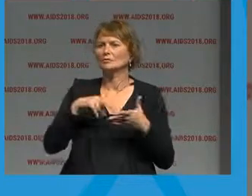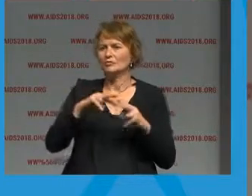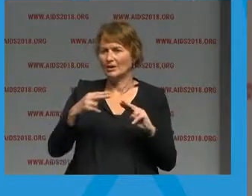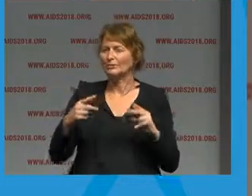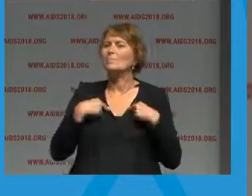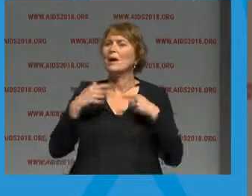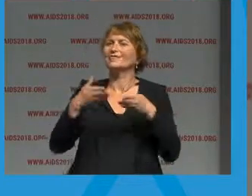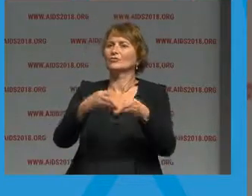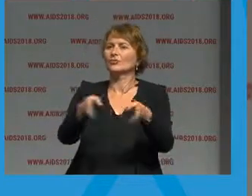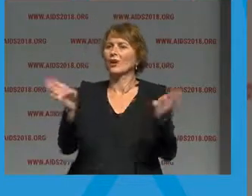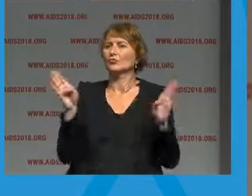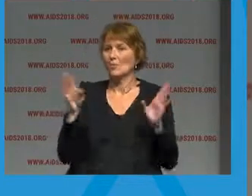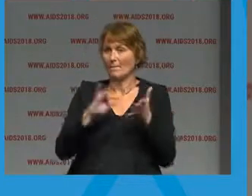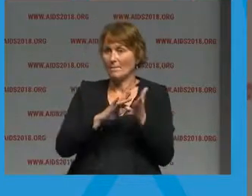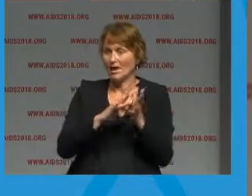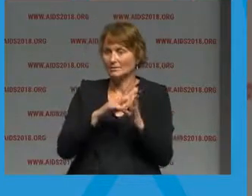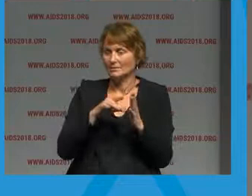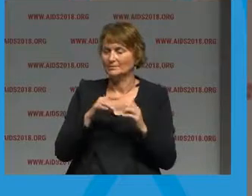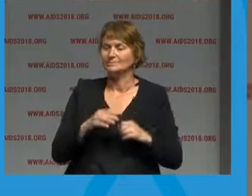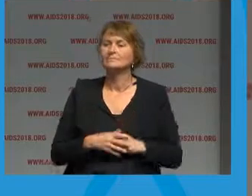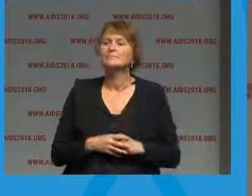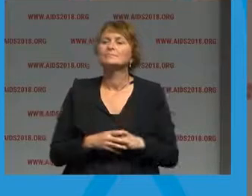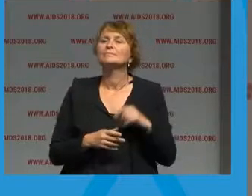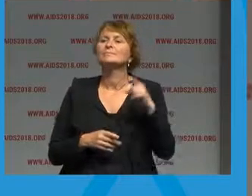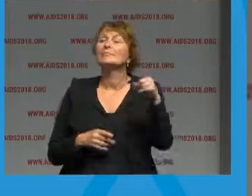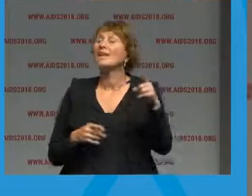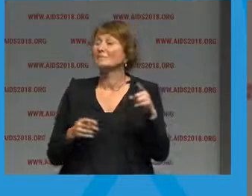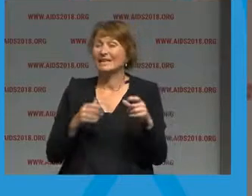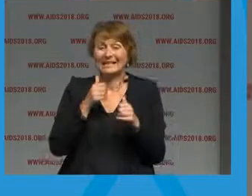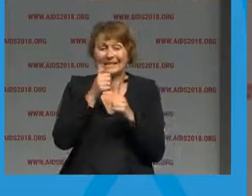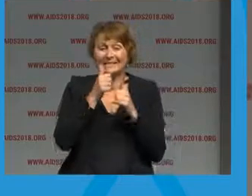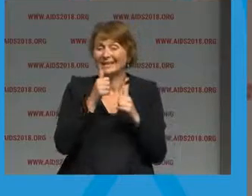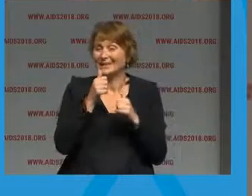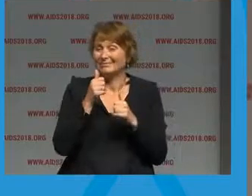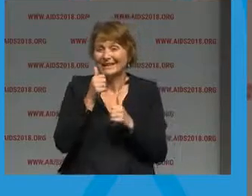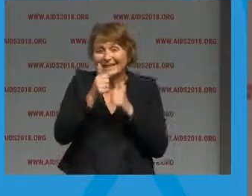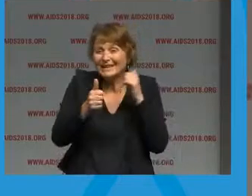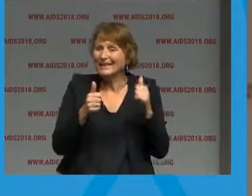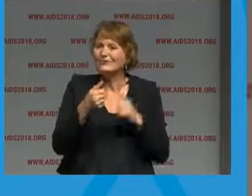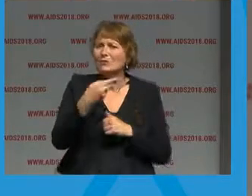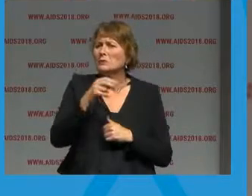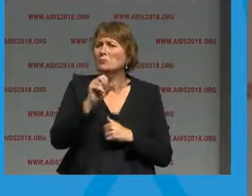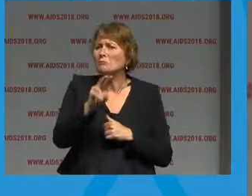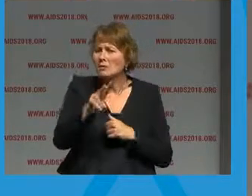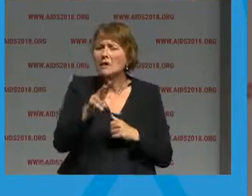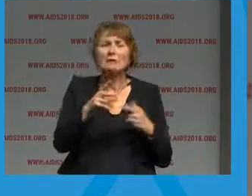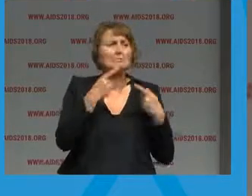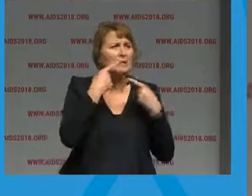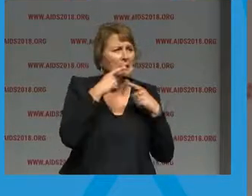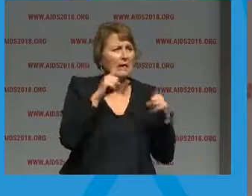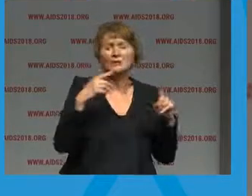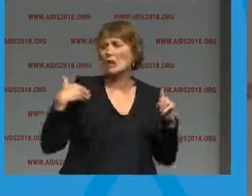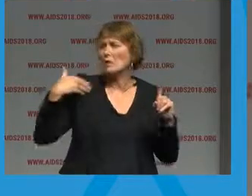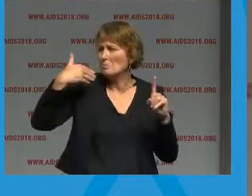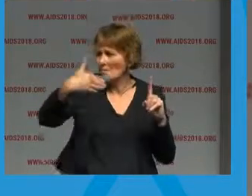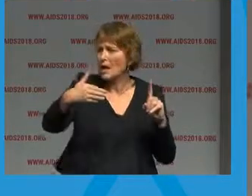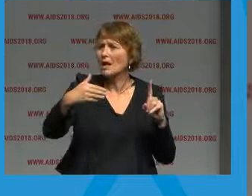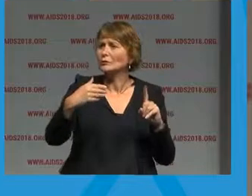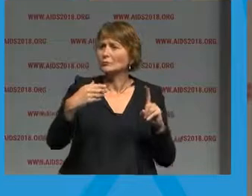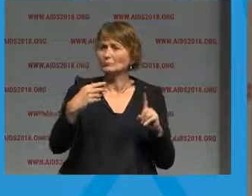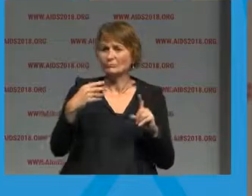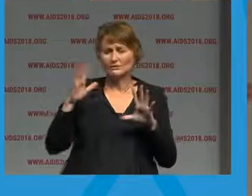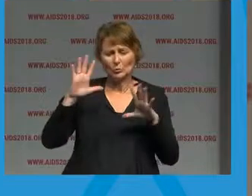That language has been in every HIV declaration in the past 2 decades. That